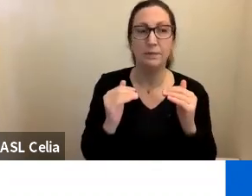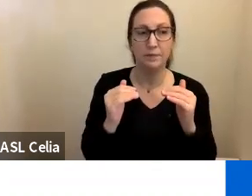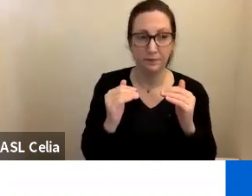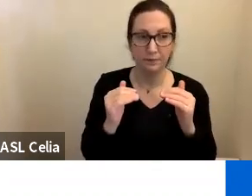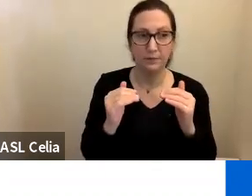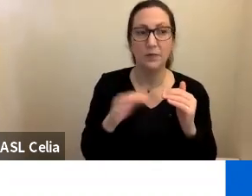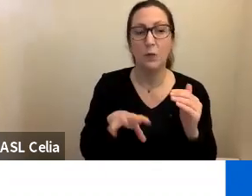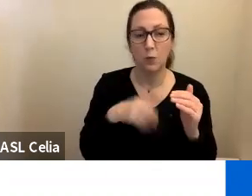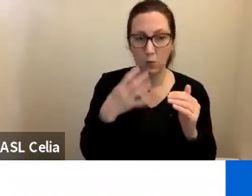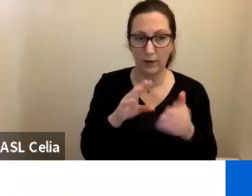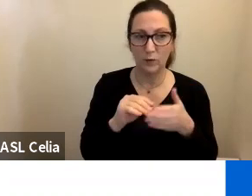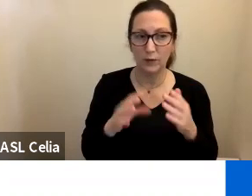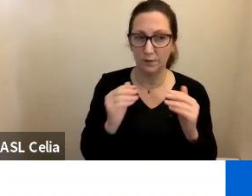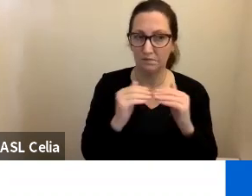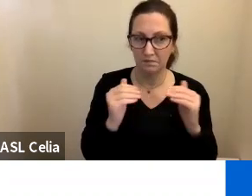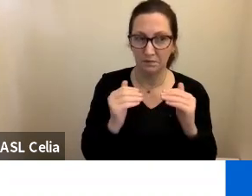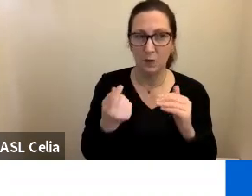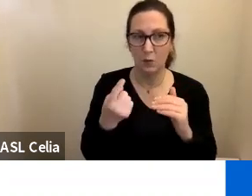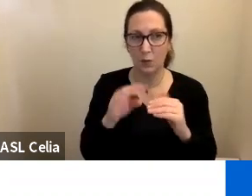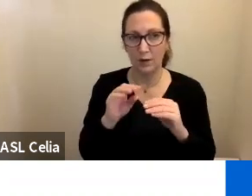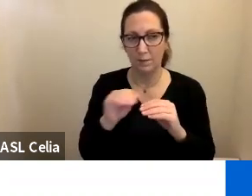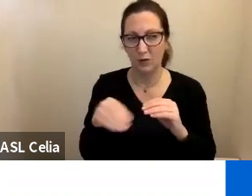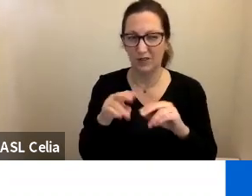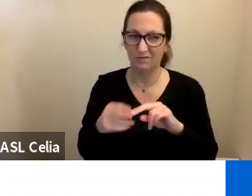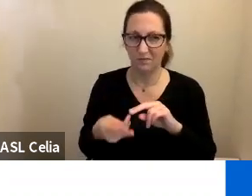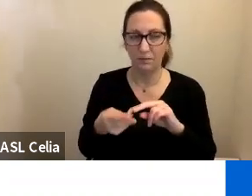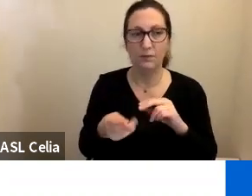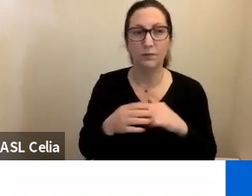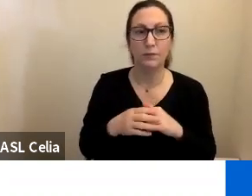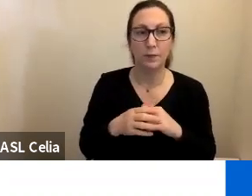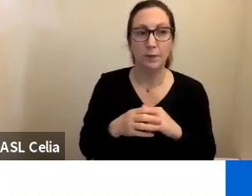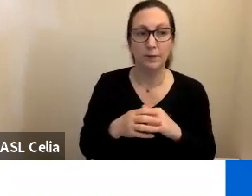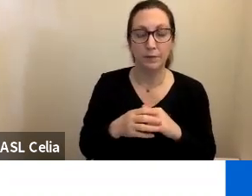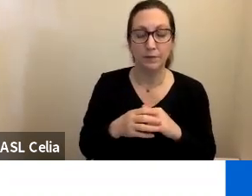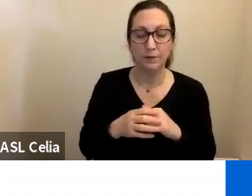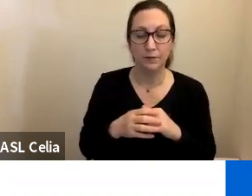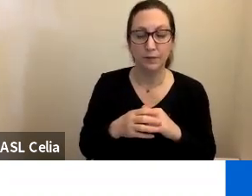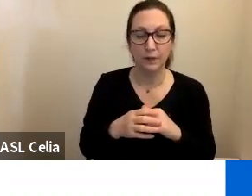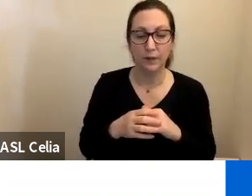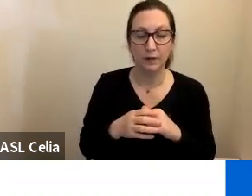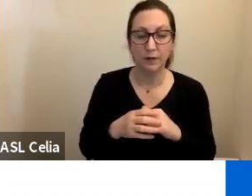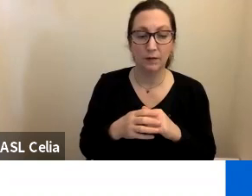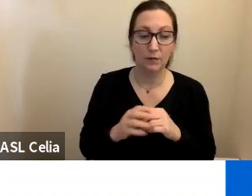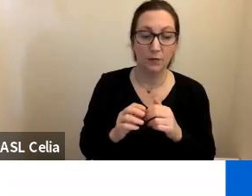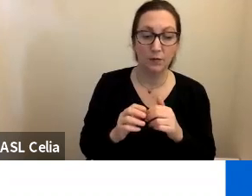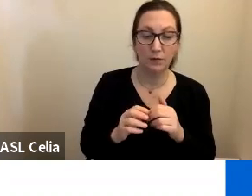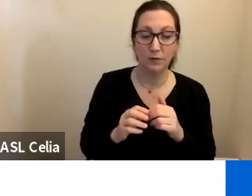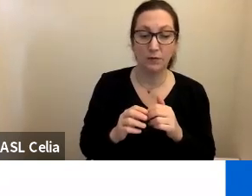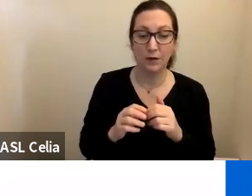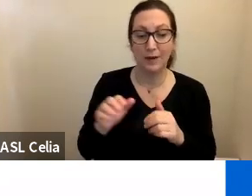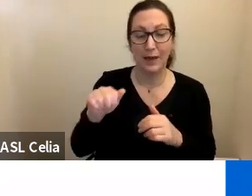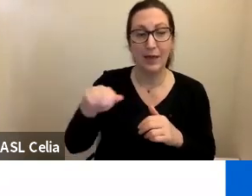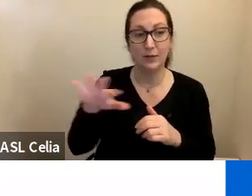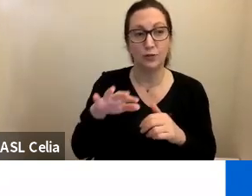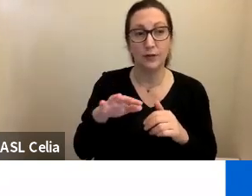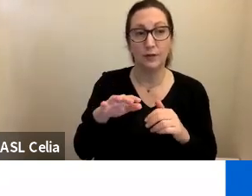as our white students. There was just a 1% decrease. We saw the greatest decline here with our Asian